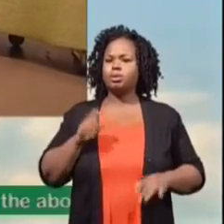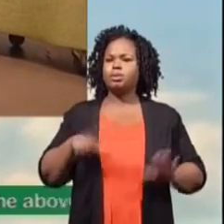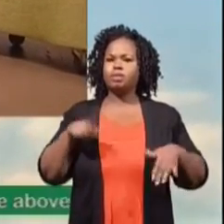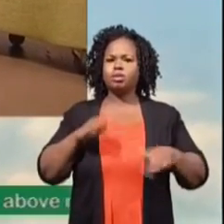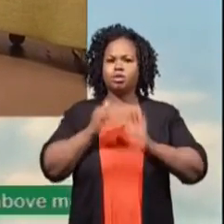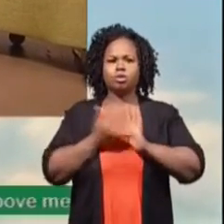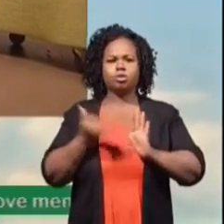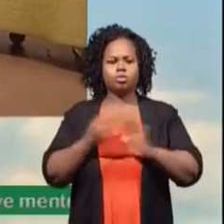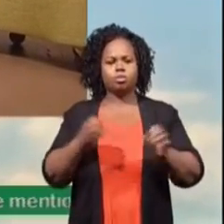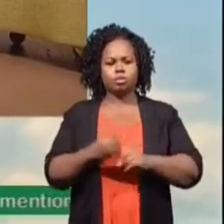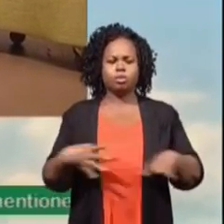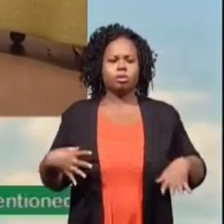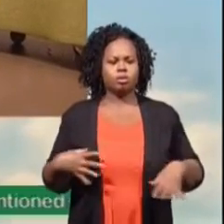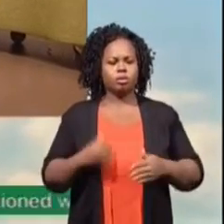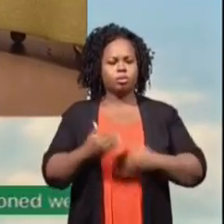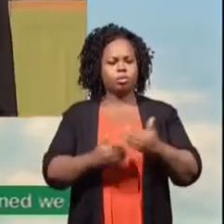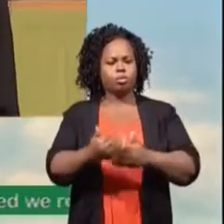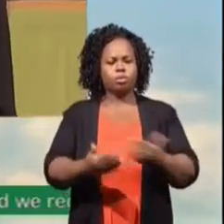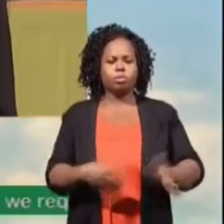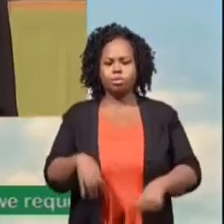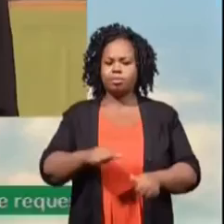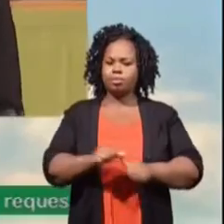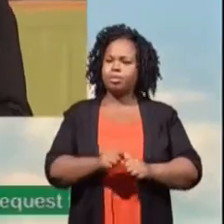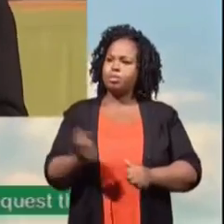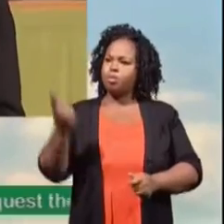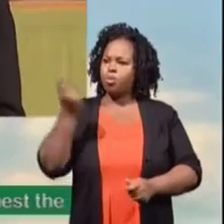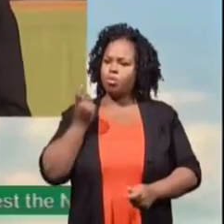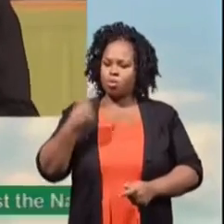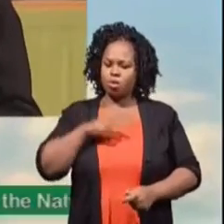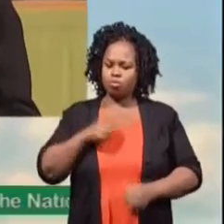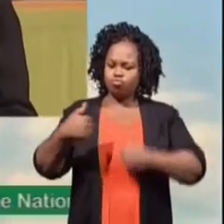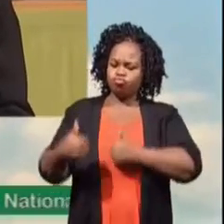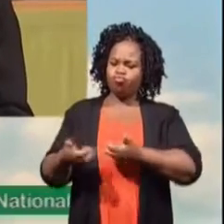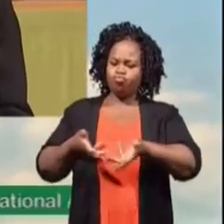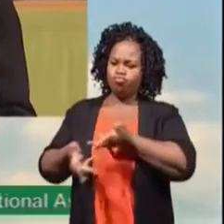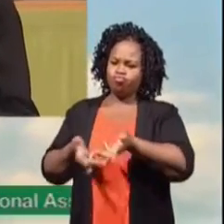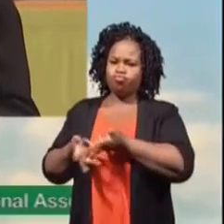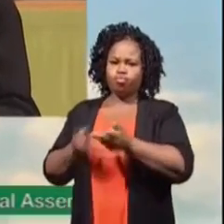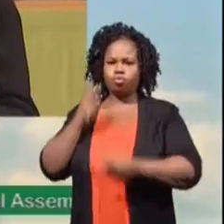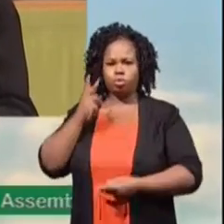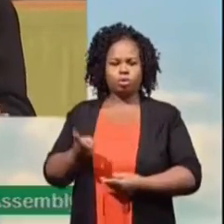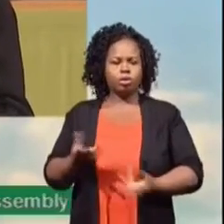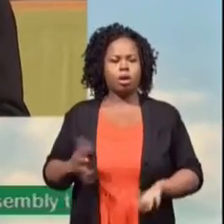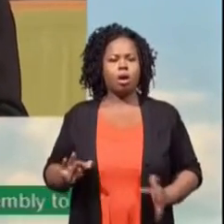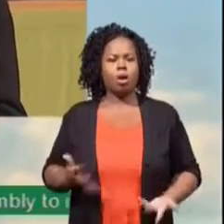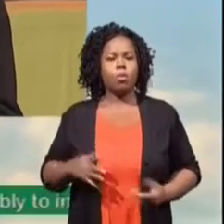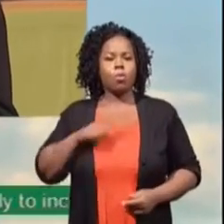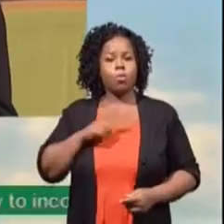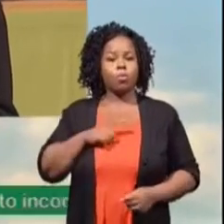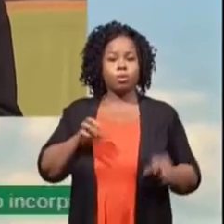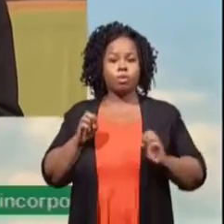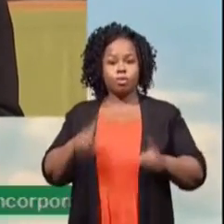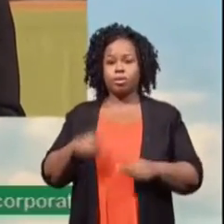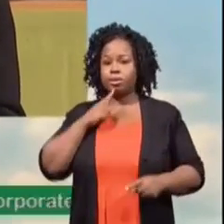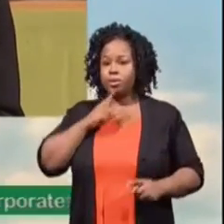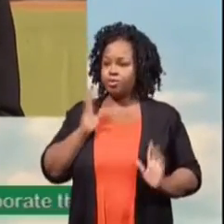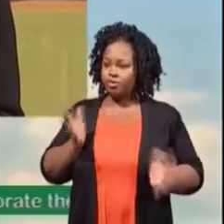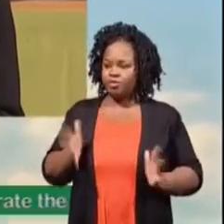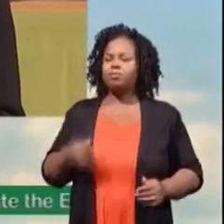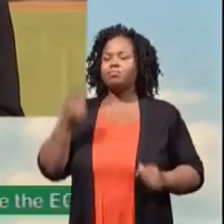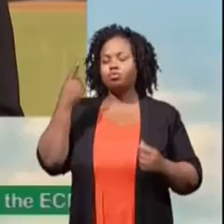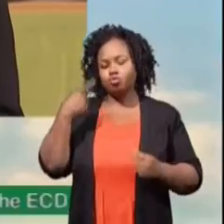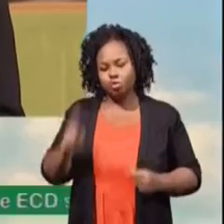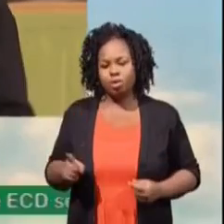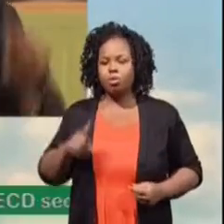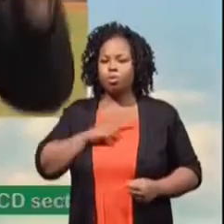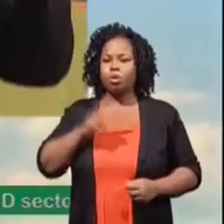let's kickstart the process. Can they call us basibize? Sihlale nabo phansi sincedisane because education, as you've alluded, you are right.